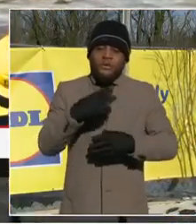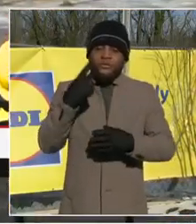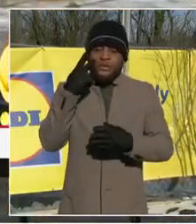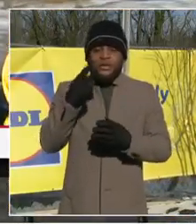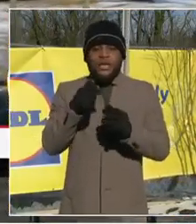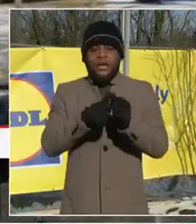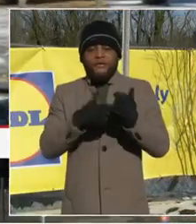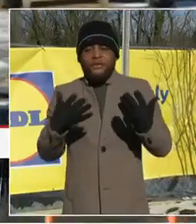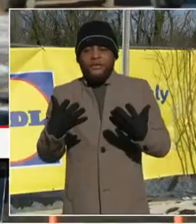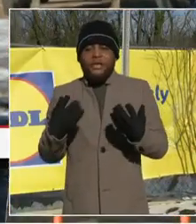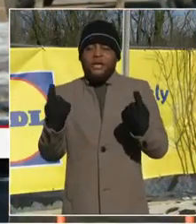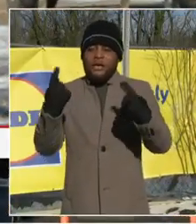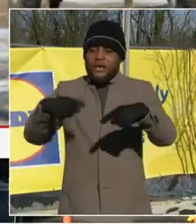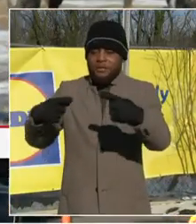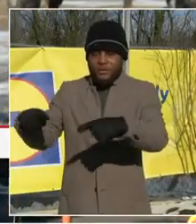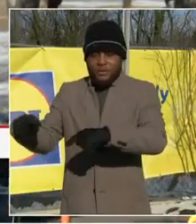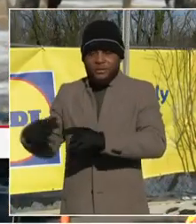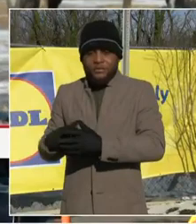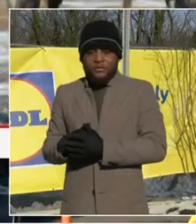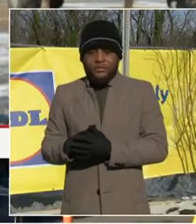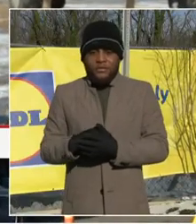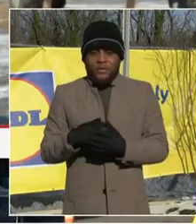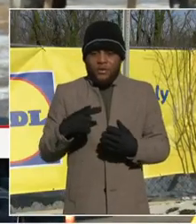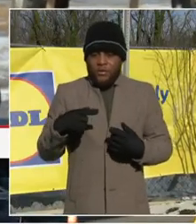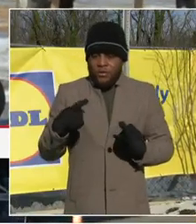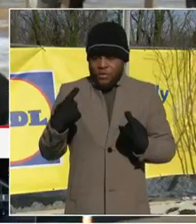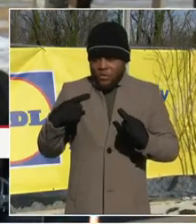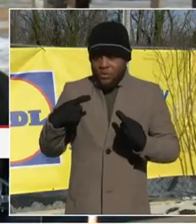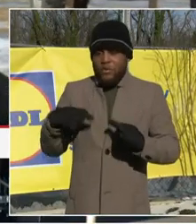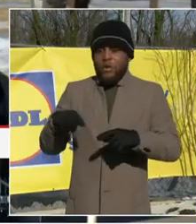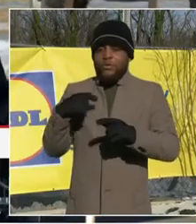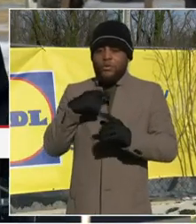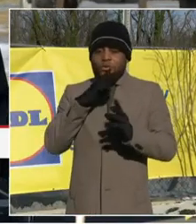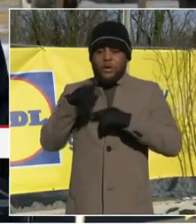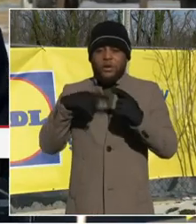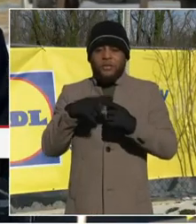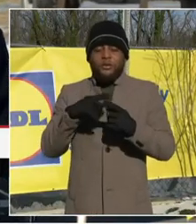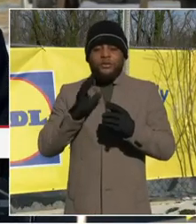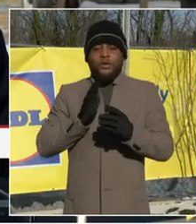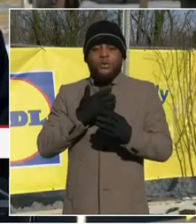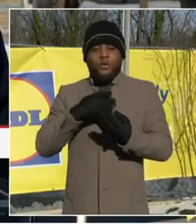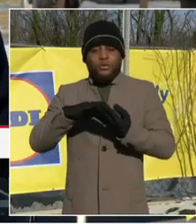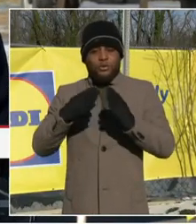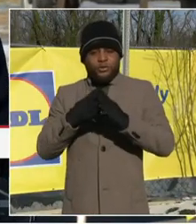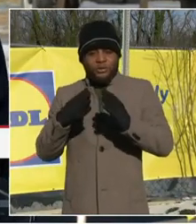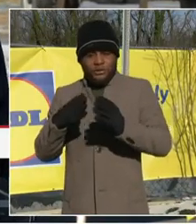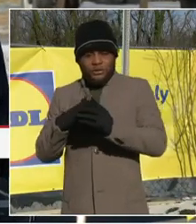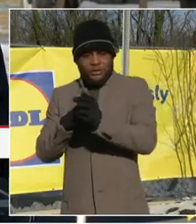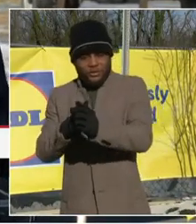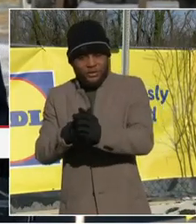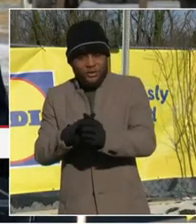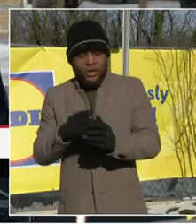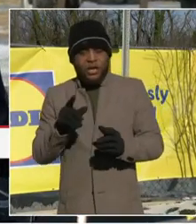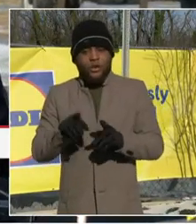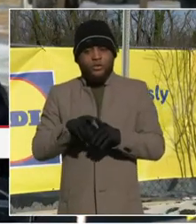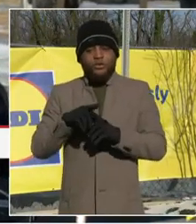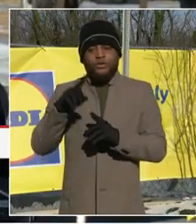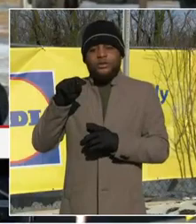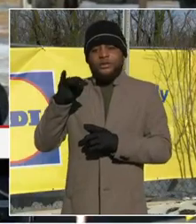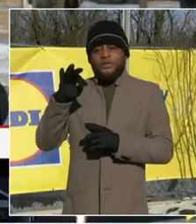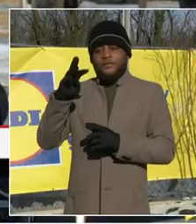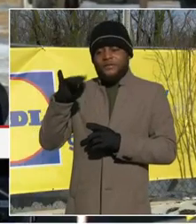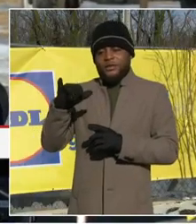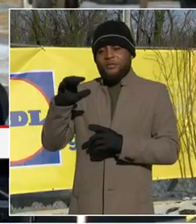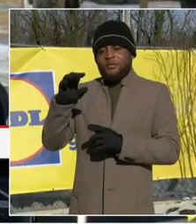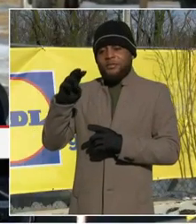to again mention our community leaders who are present. Tiffany Brown has been mentioned, but she deserves another